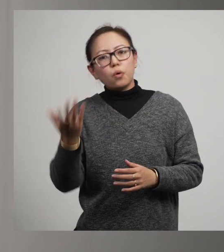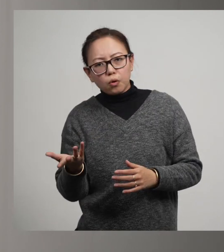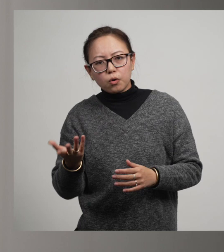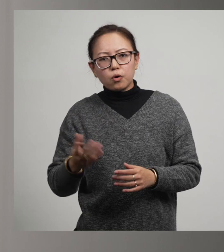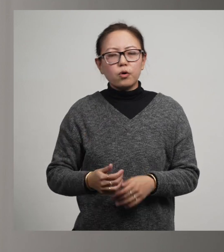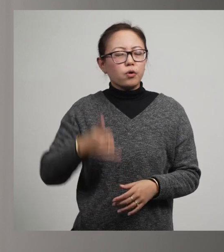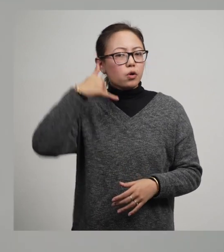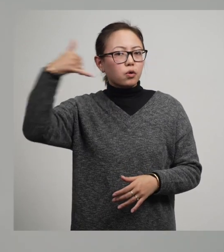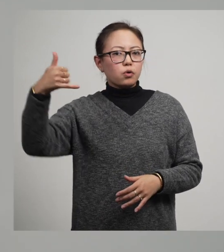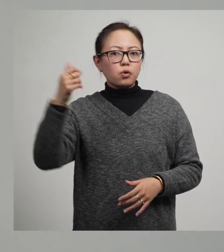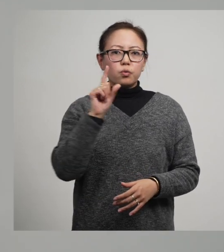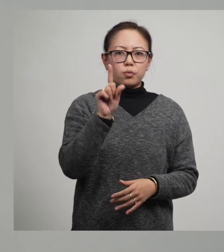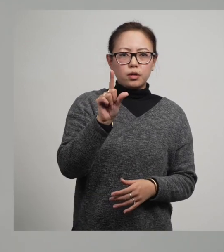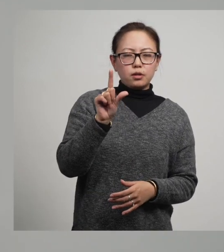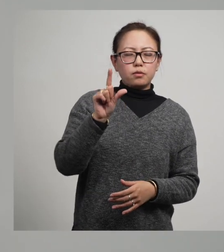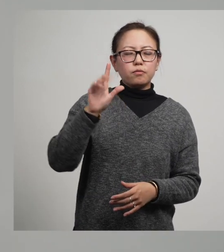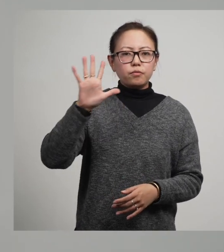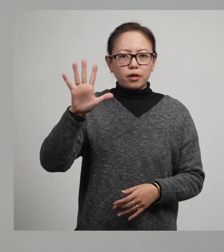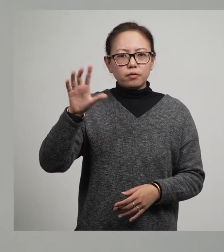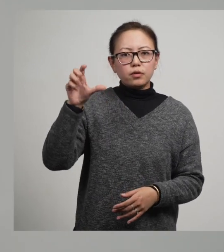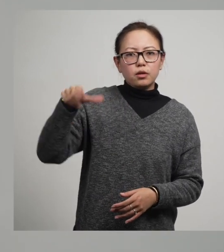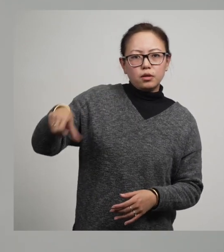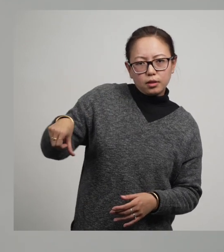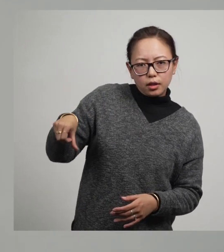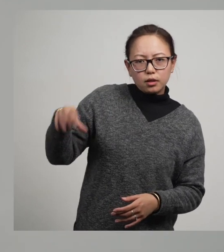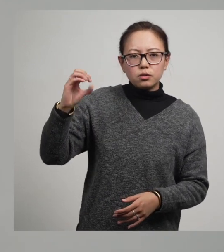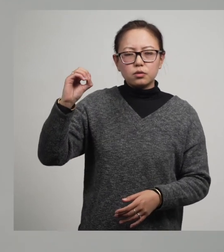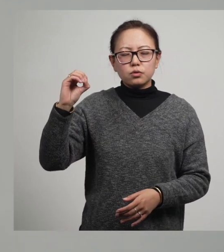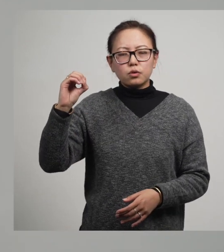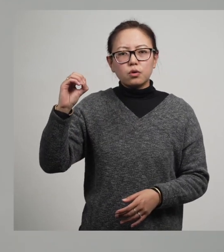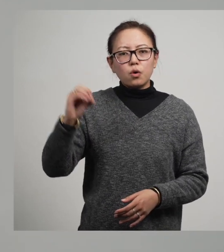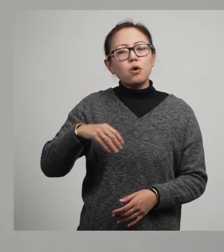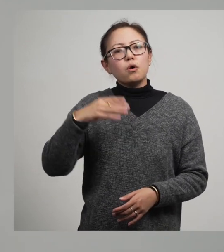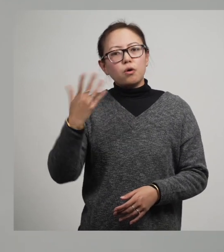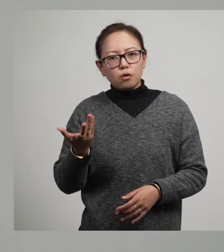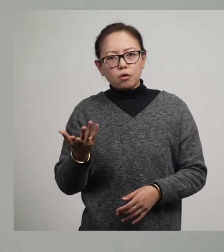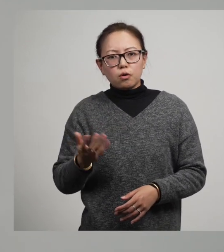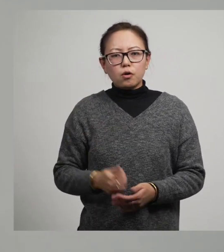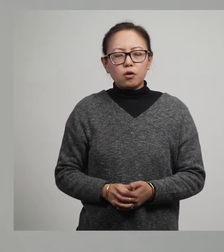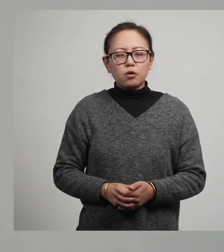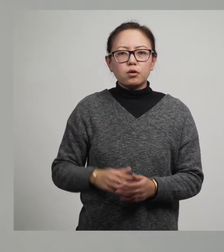Please, advance PwD Section BLO's advance.